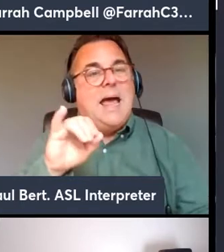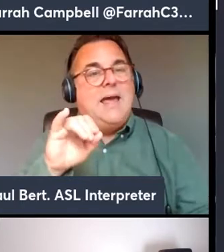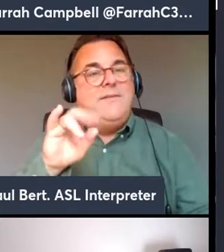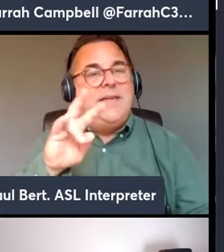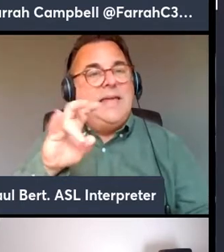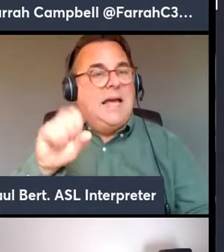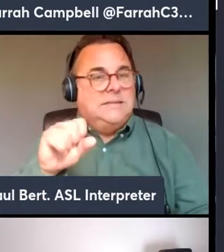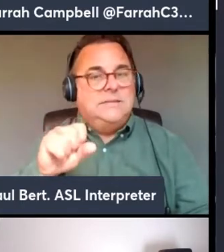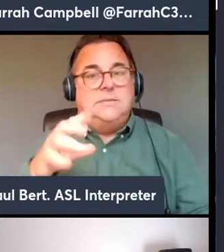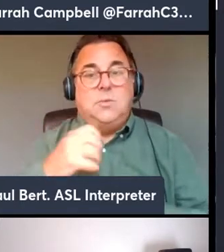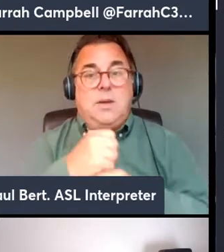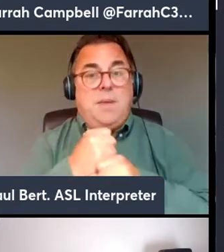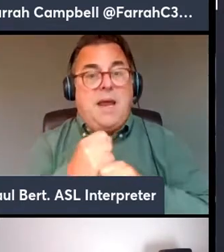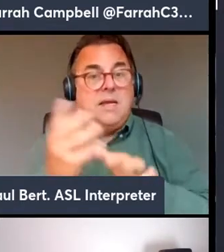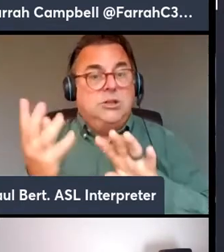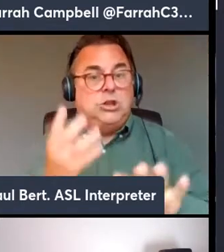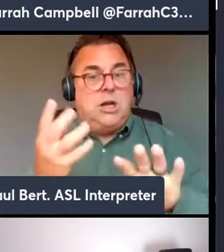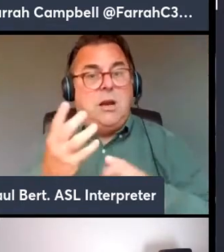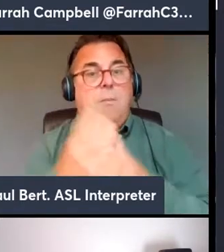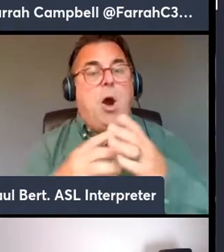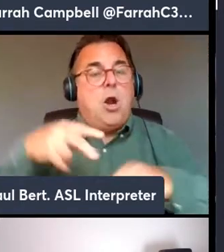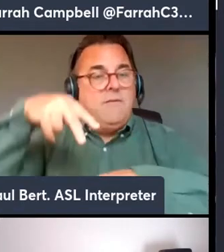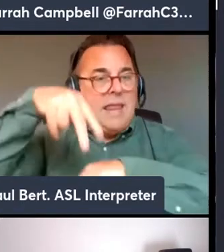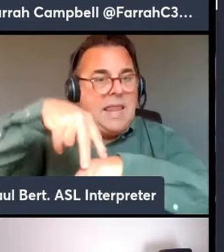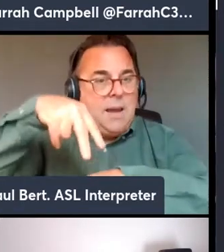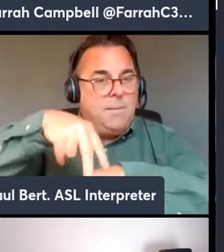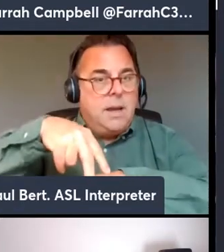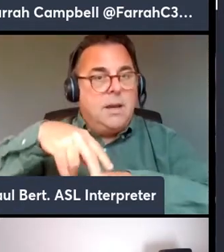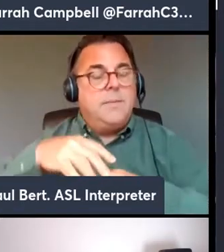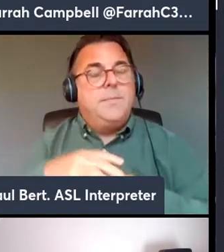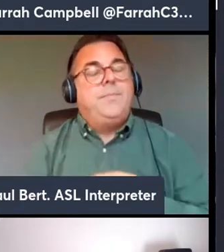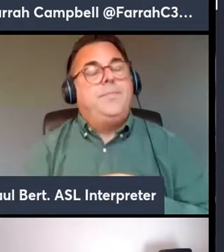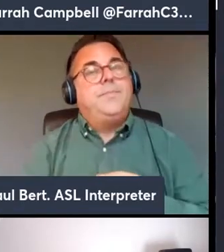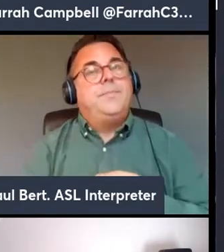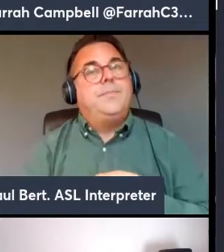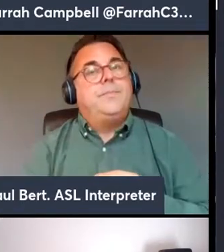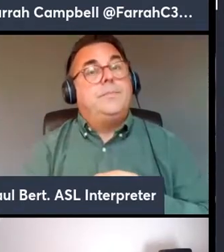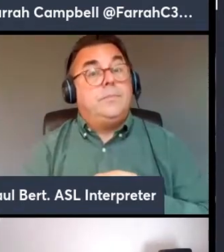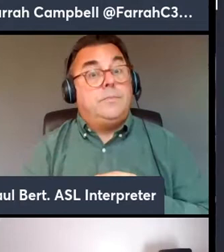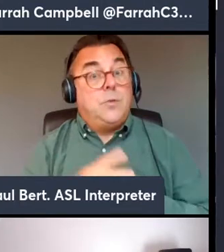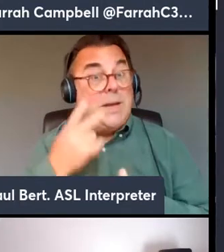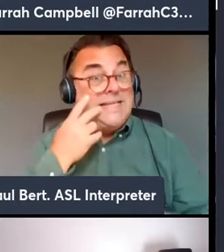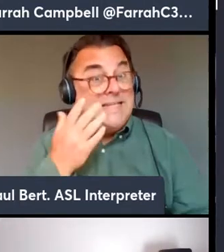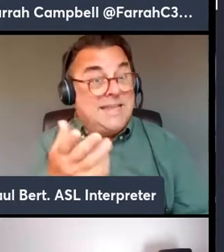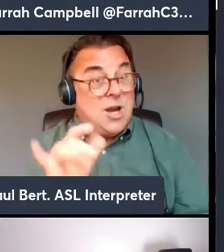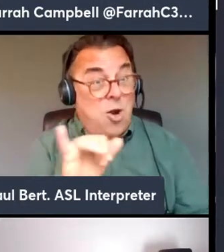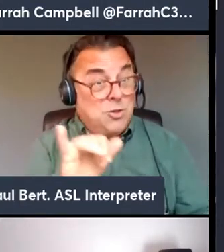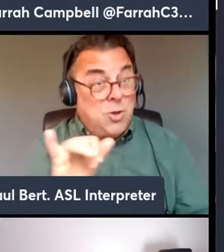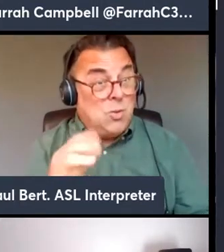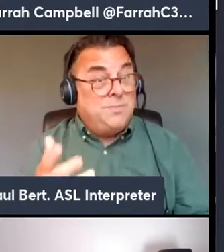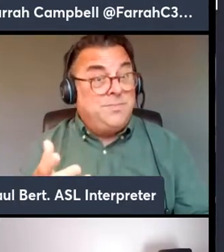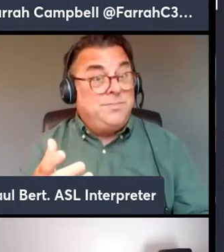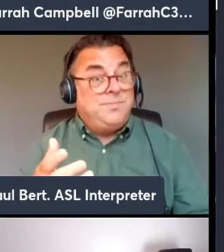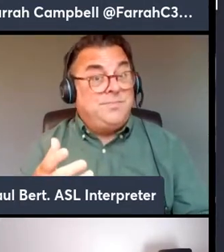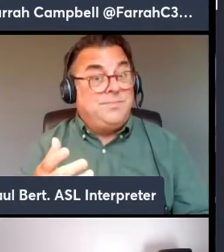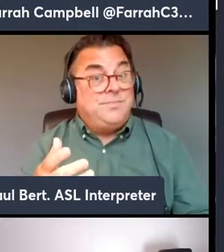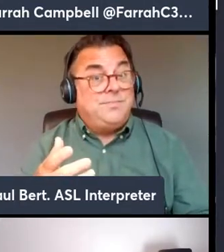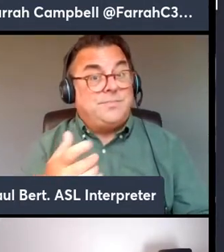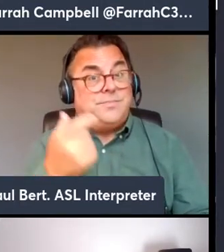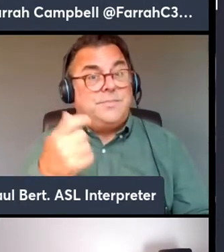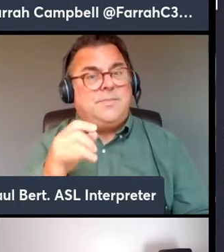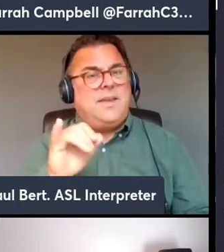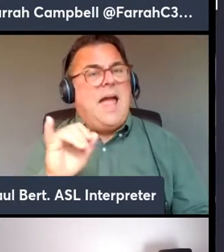have created this channel that was part of the Lambda doing the back end. And you can even see it in here as well, because the IVS